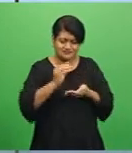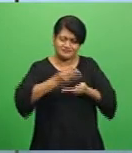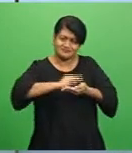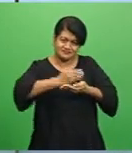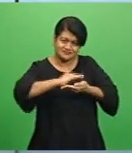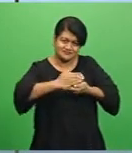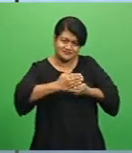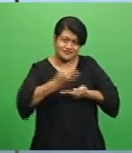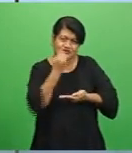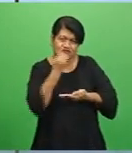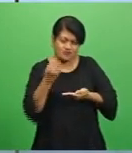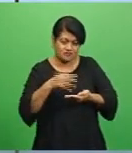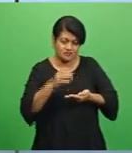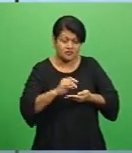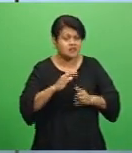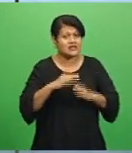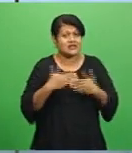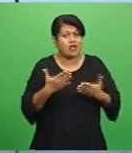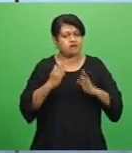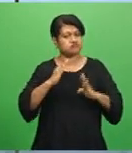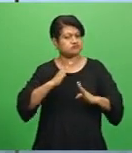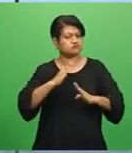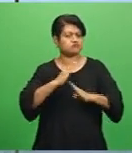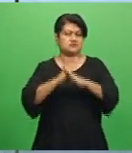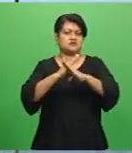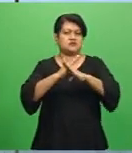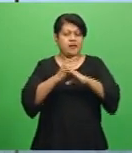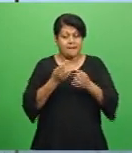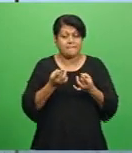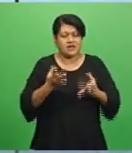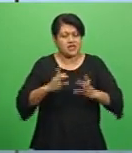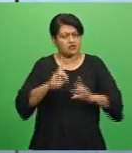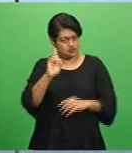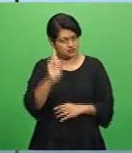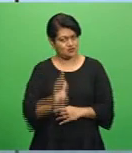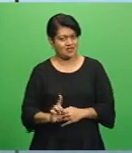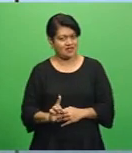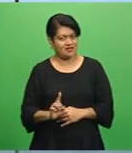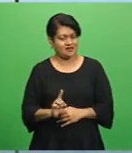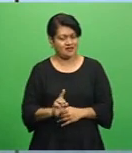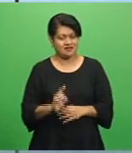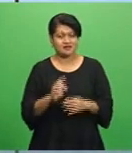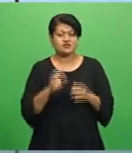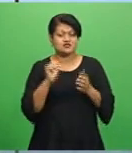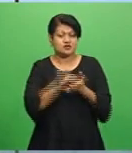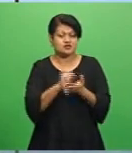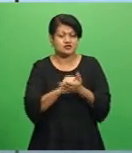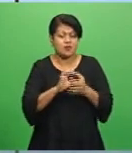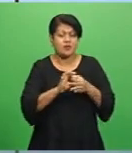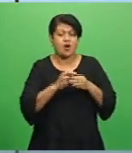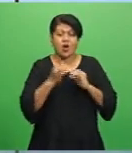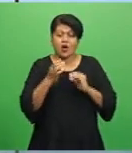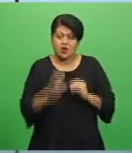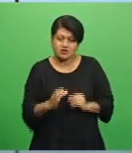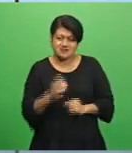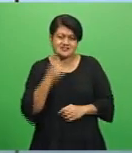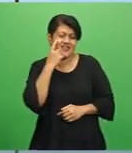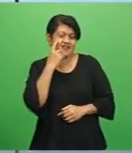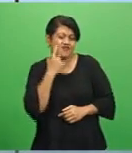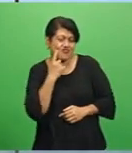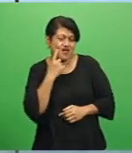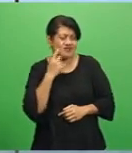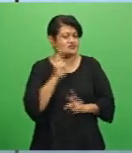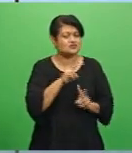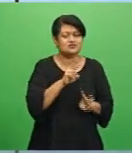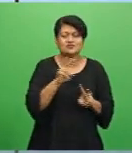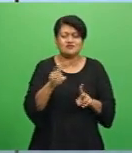the ban's 6 months grace period beginning today. Operators say they are seeking alternatives to ensure their business is